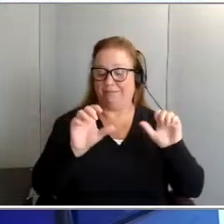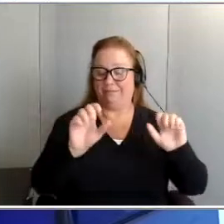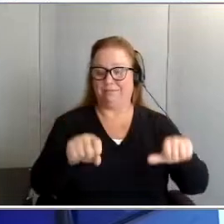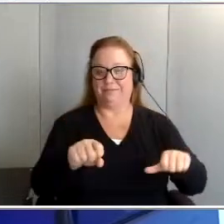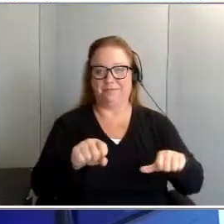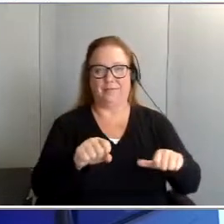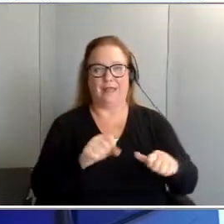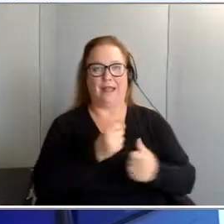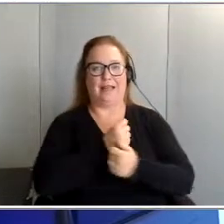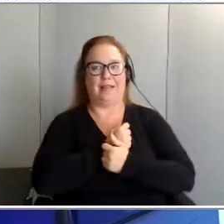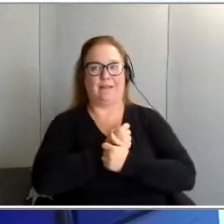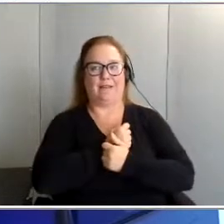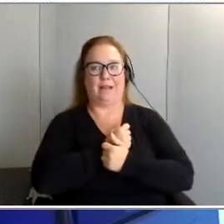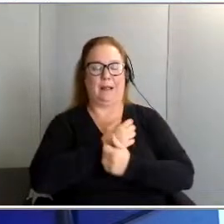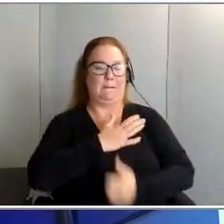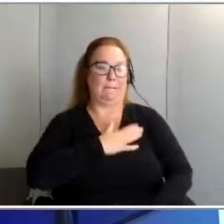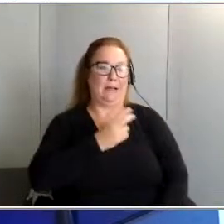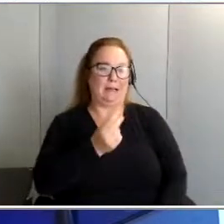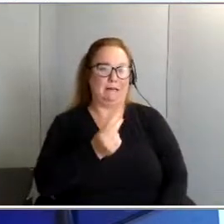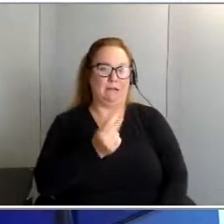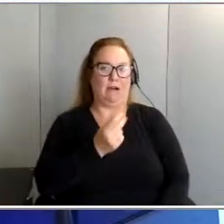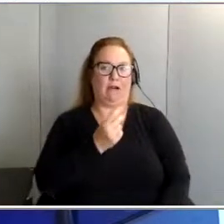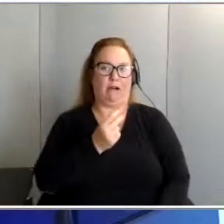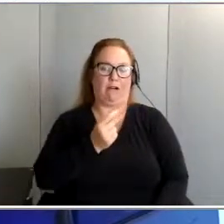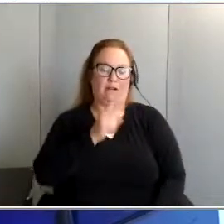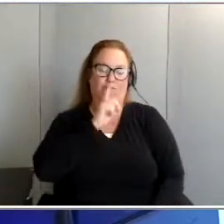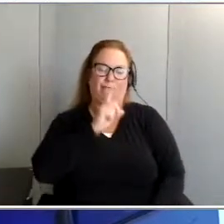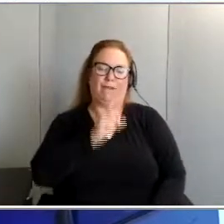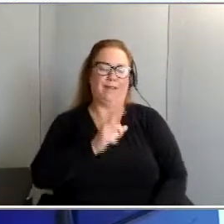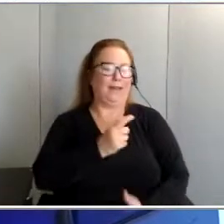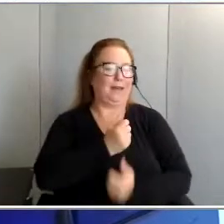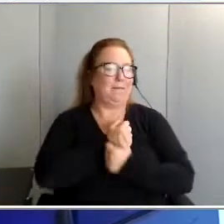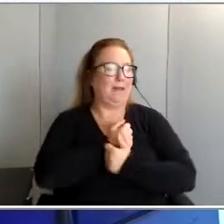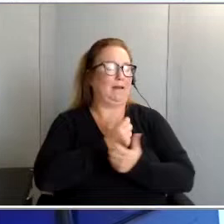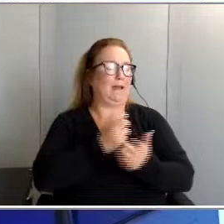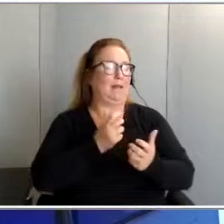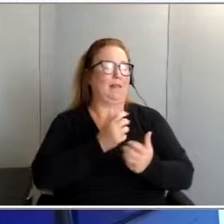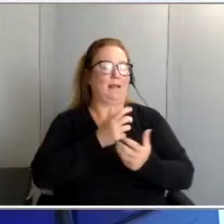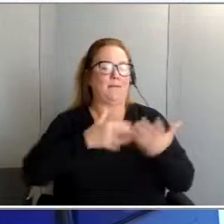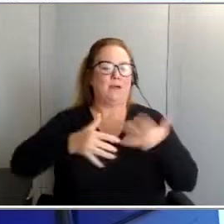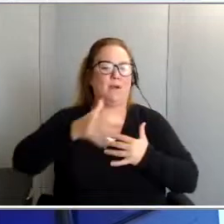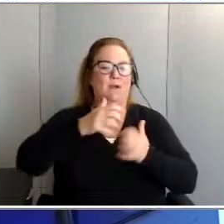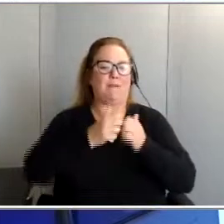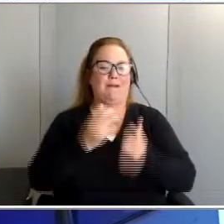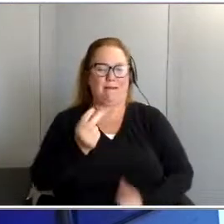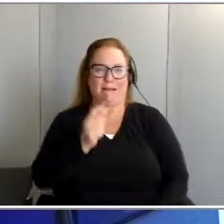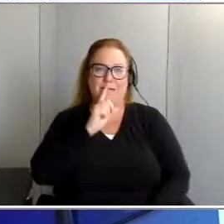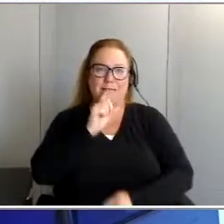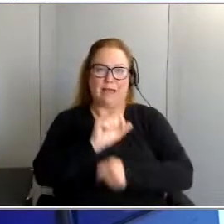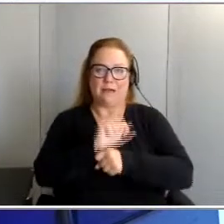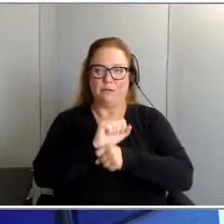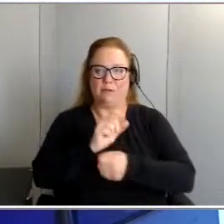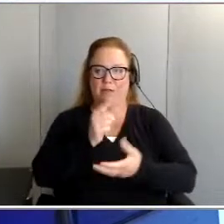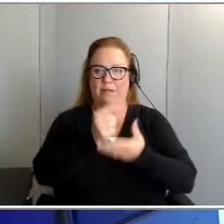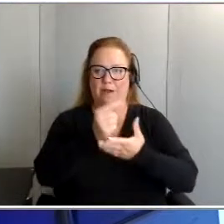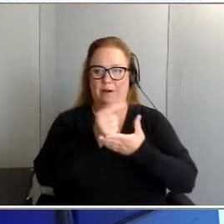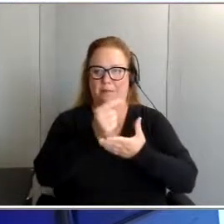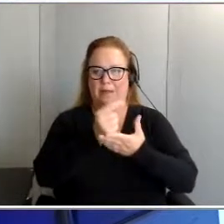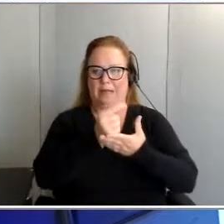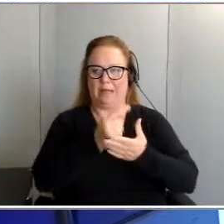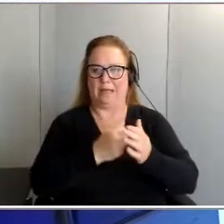hanging with my dog is actual therapy itself for me, but talk to me exactly what